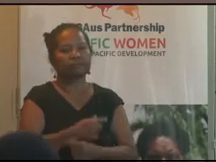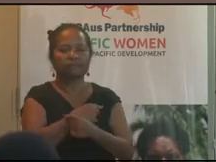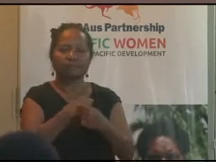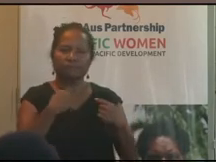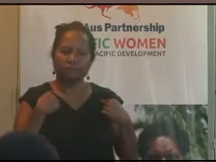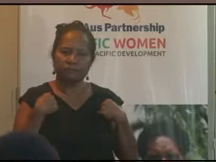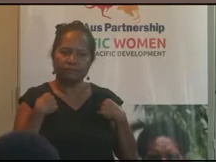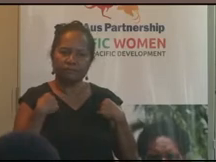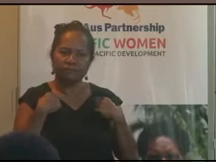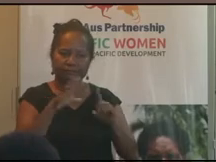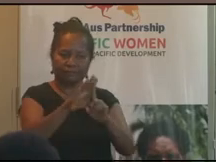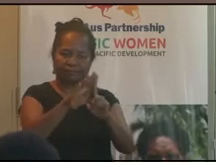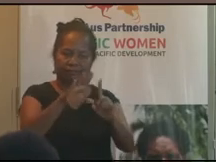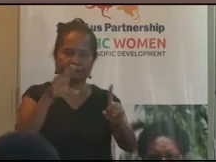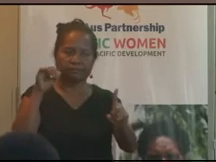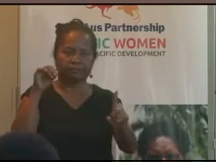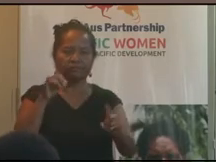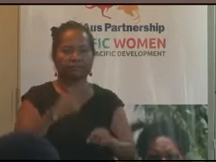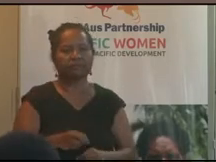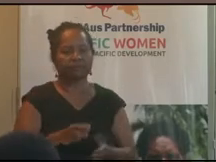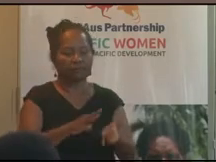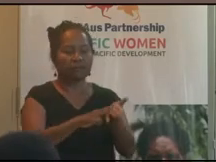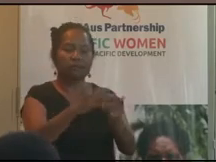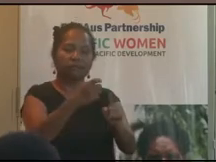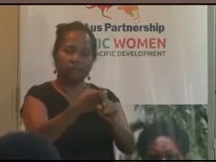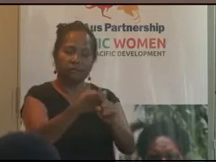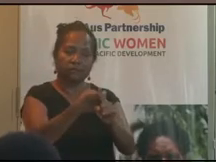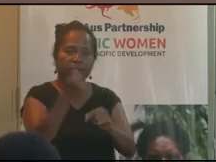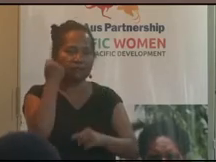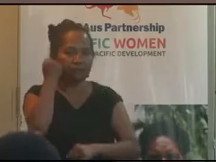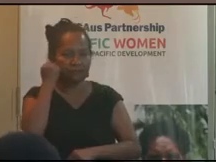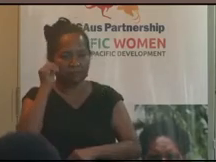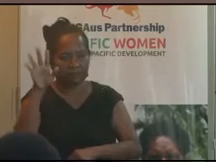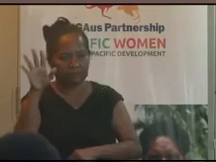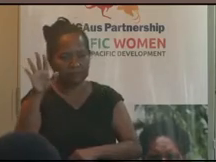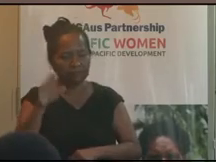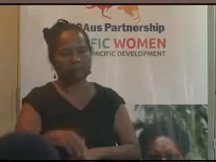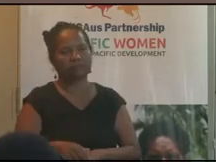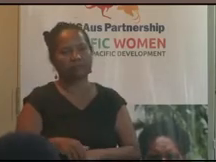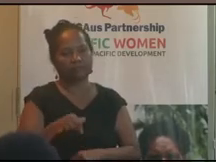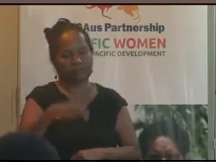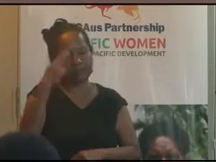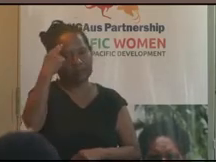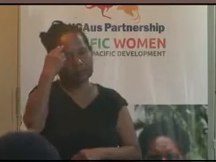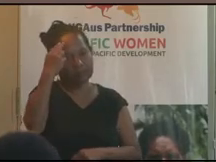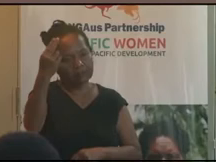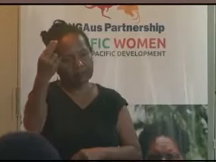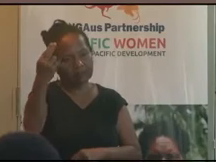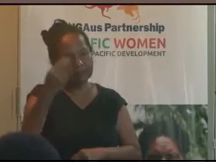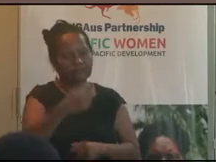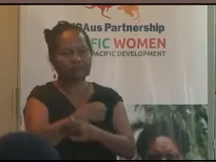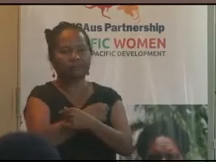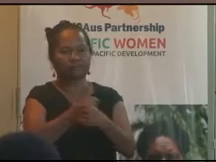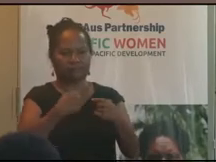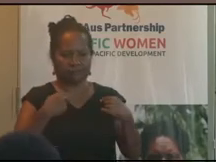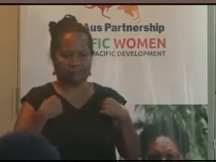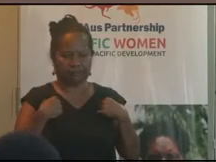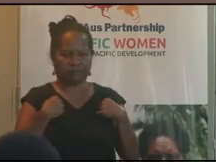Motu and also the Bougainville experience. So as a country, we have done something